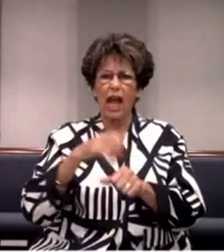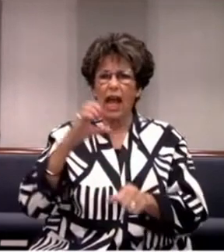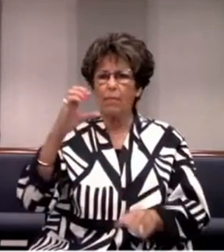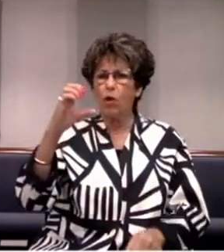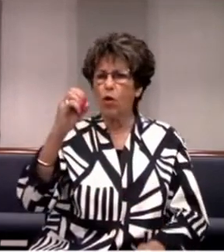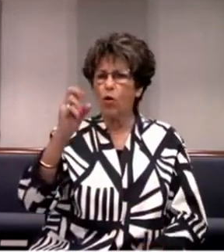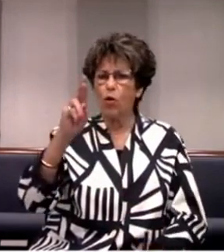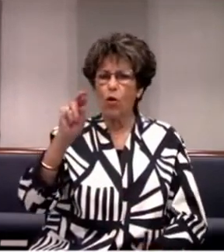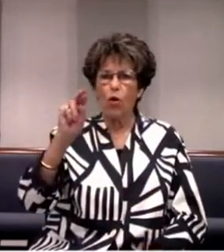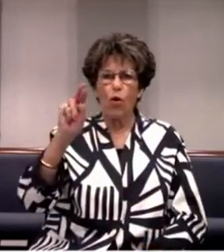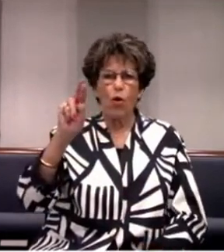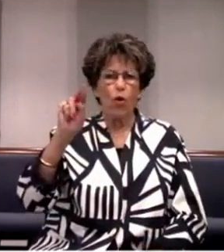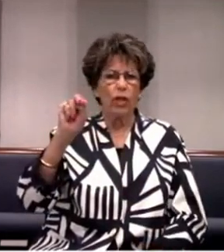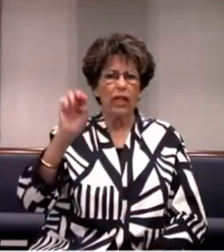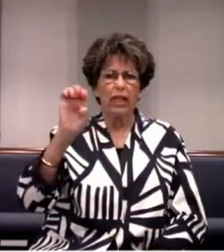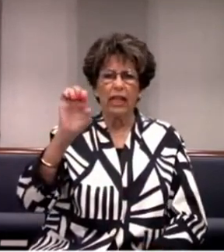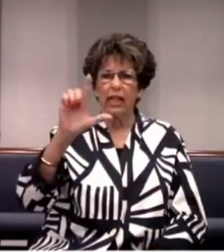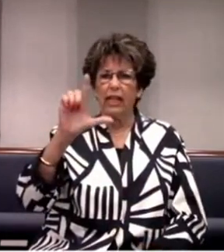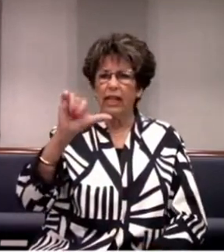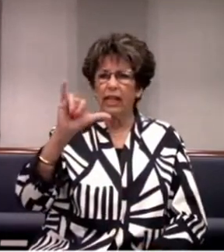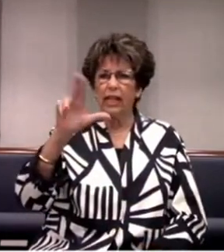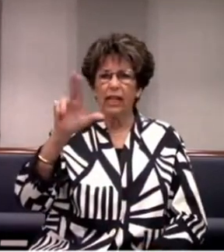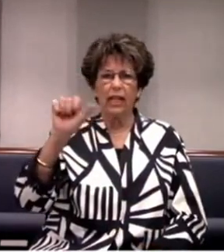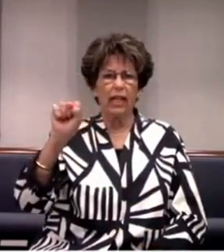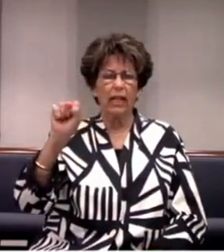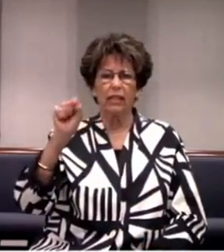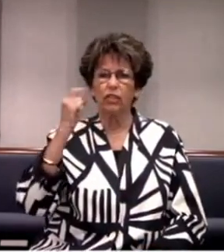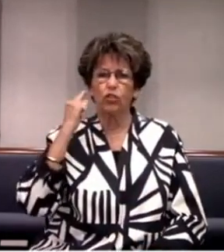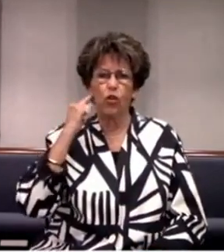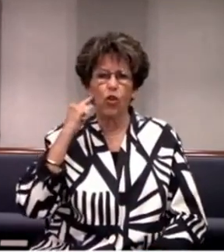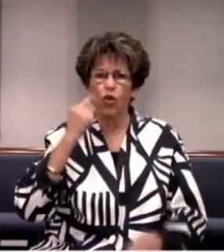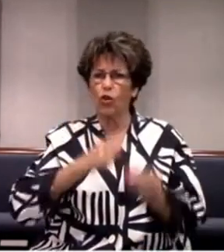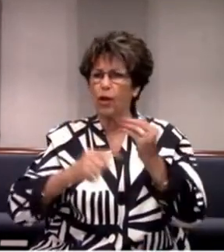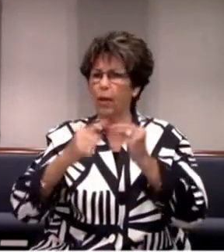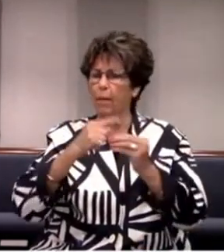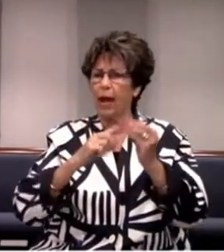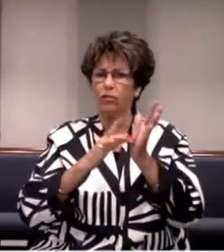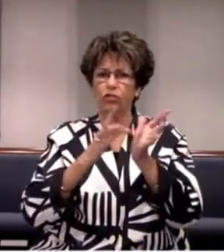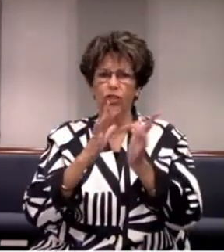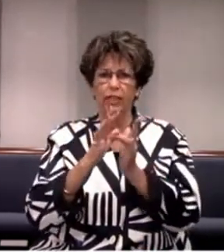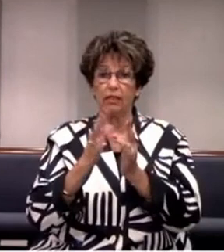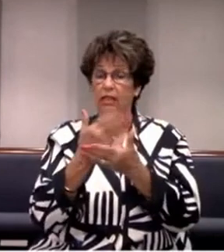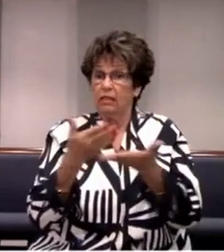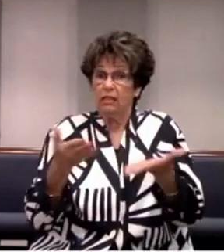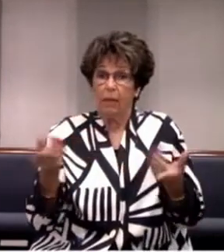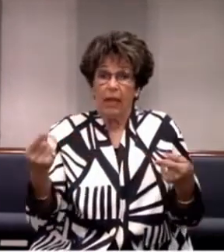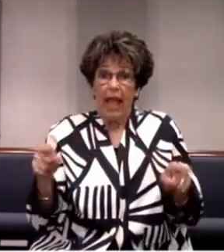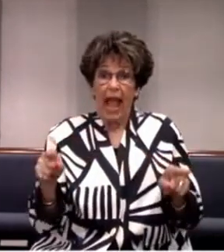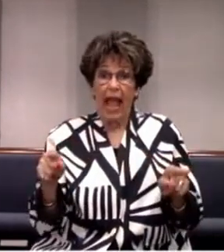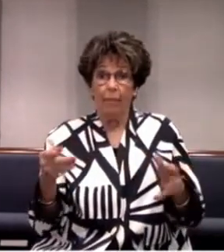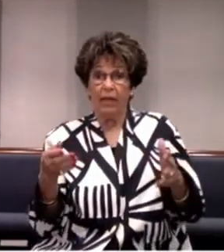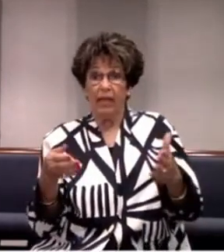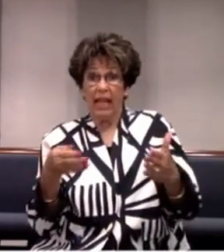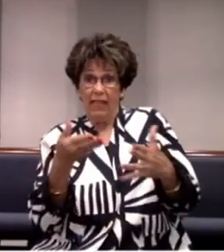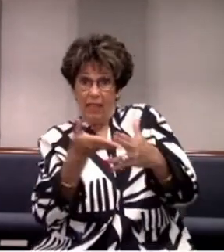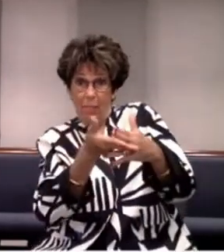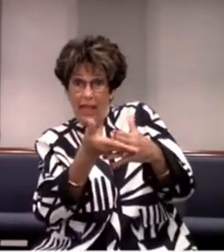Jesus, ever heard the gospel preached. And then something happens in the middle of this message in verse